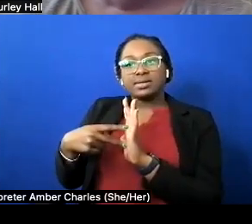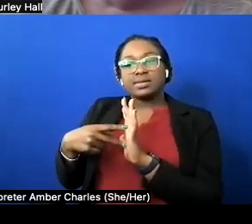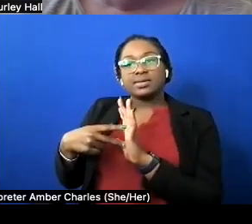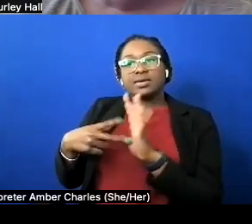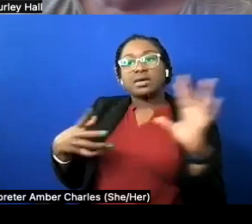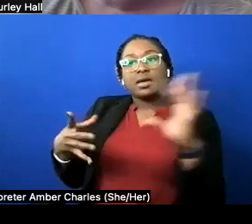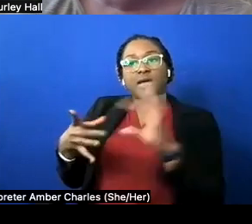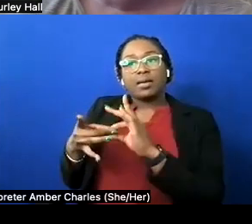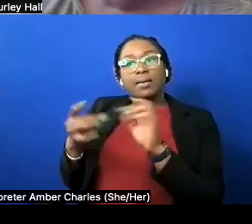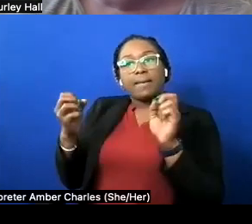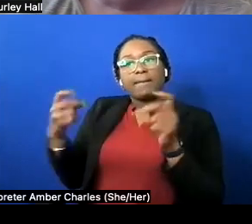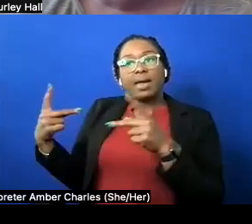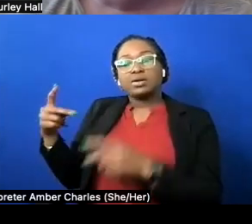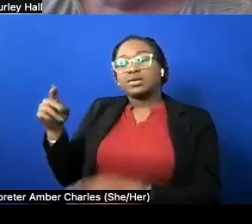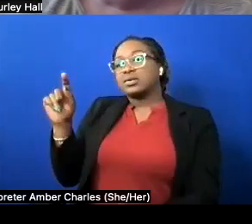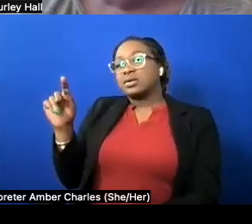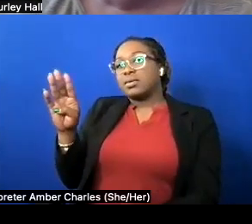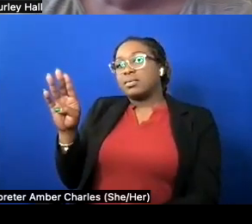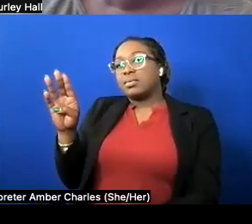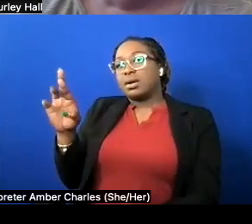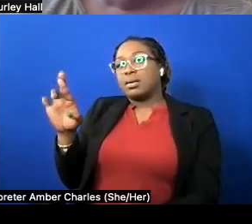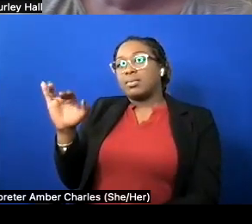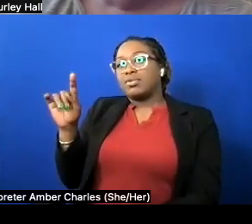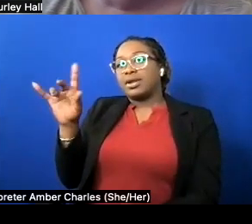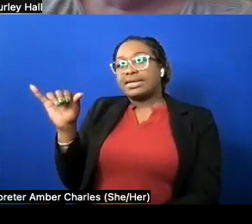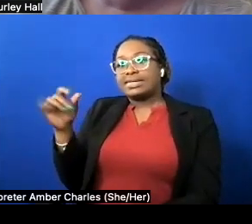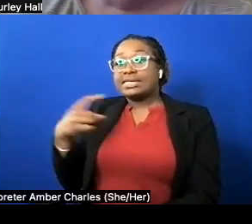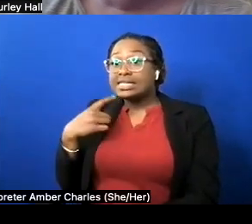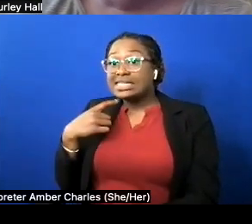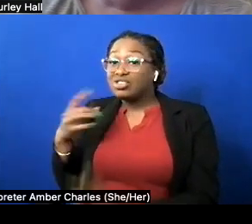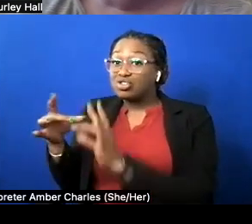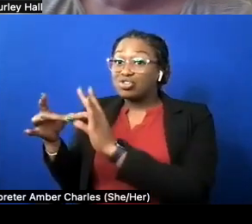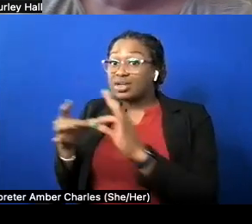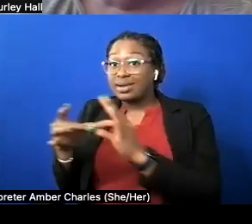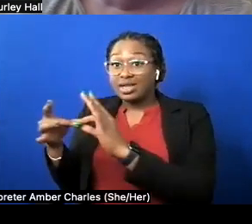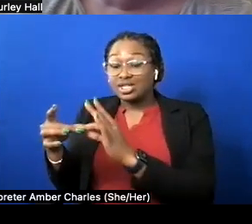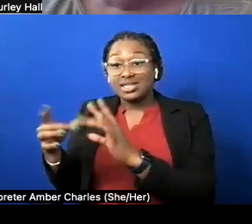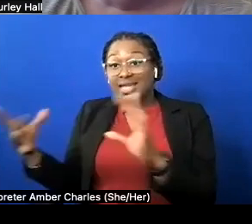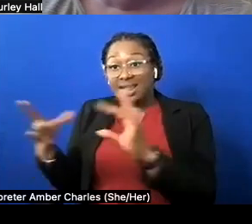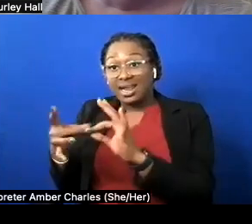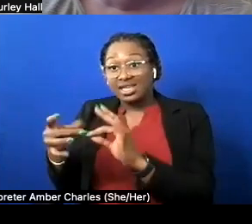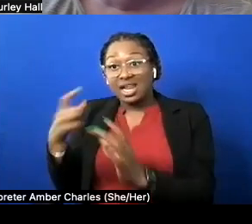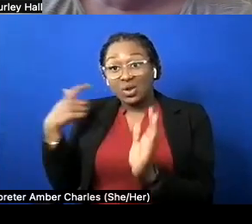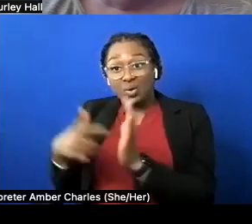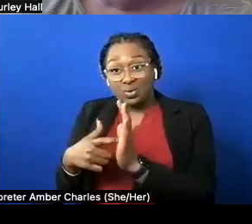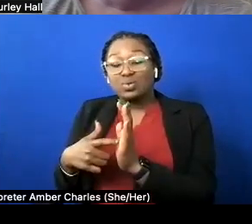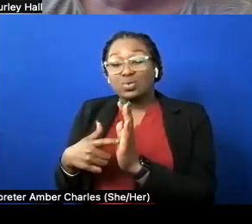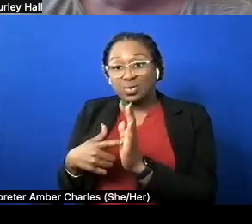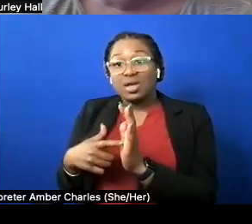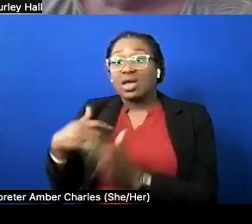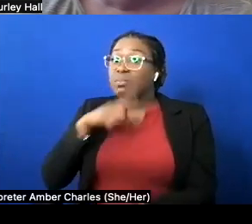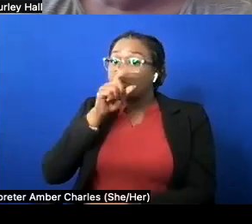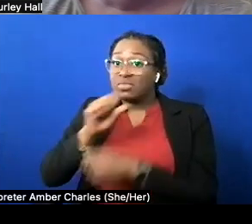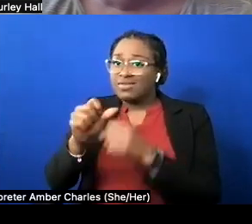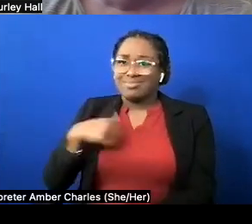Brittany said, at least this is a relation that I'm seeing, a connection that I'm seeing, is that I am definitely not my